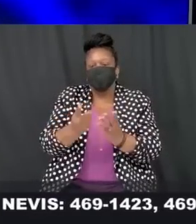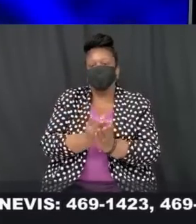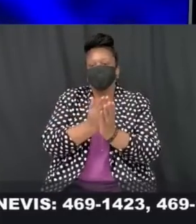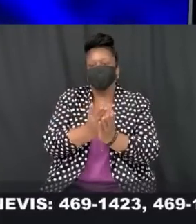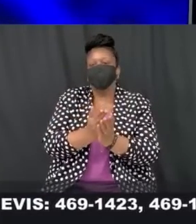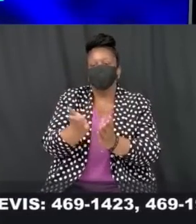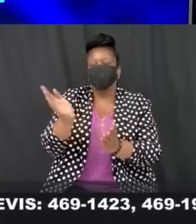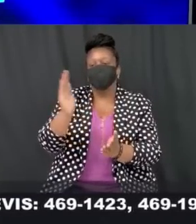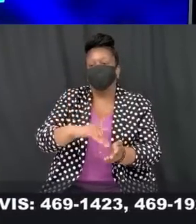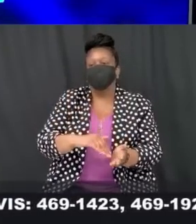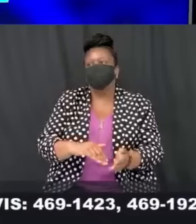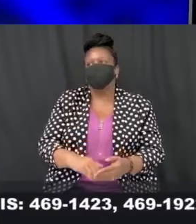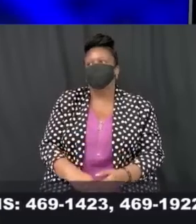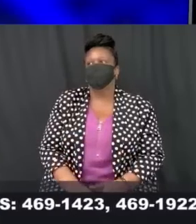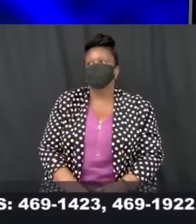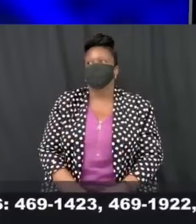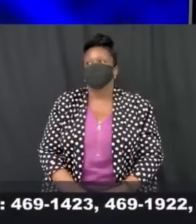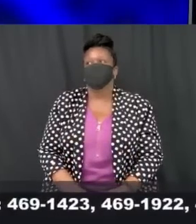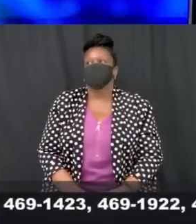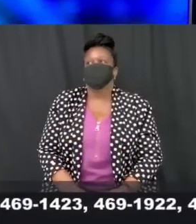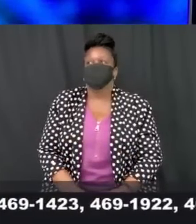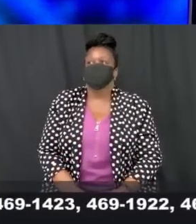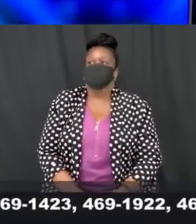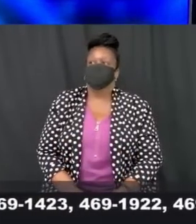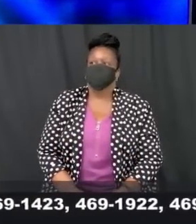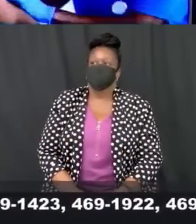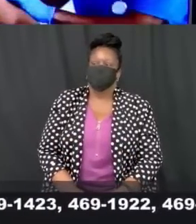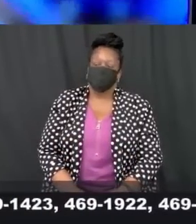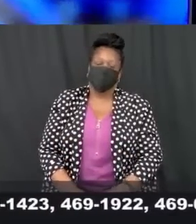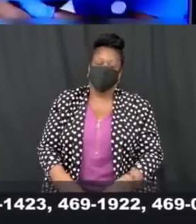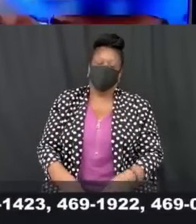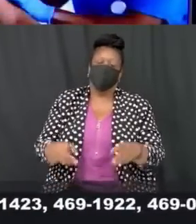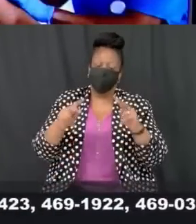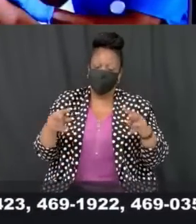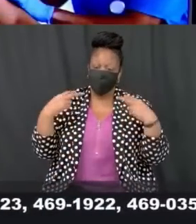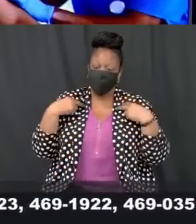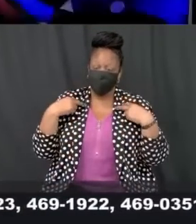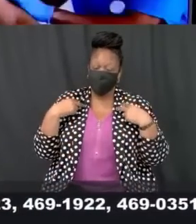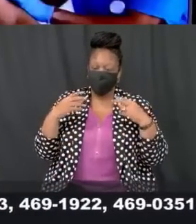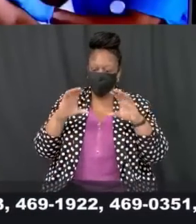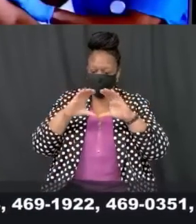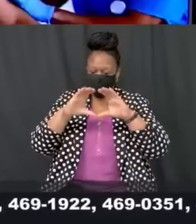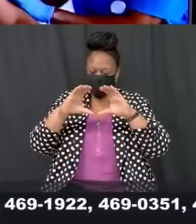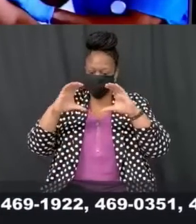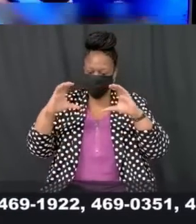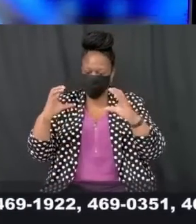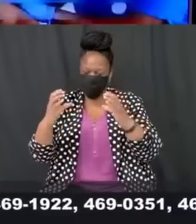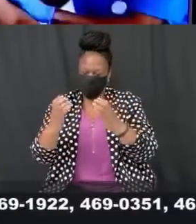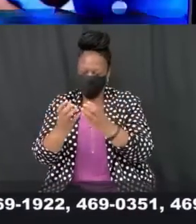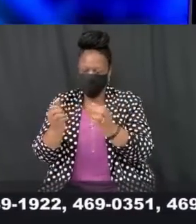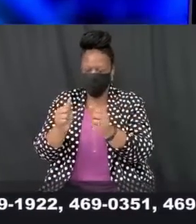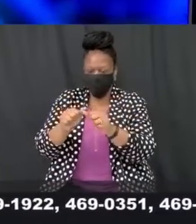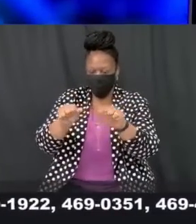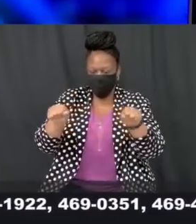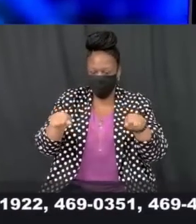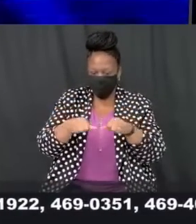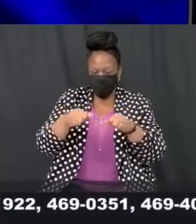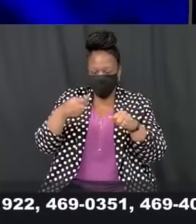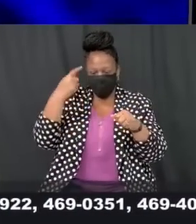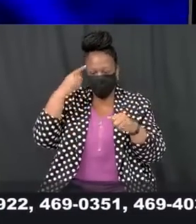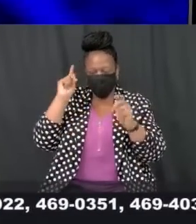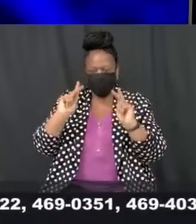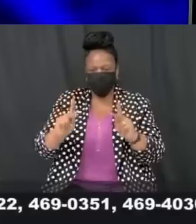as ensuring that the persons who will be working within the safe environment must be vaccinated, meaning that 14 days